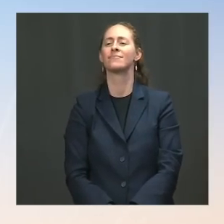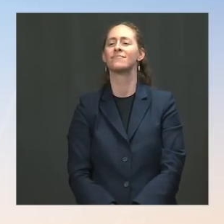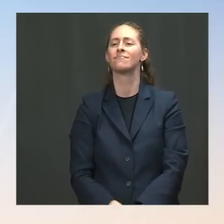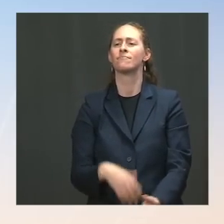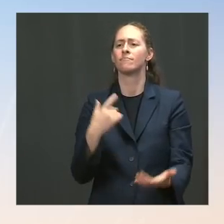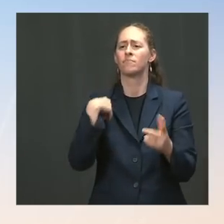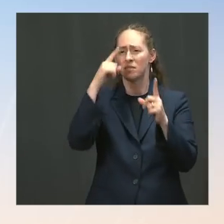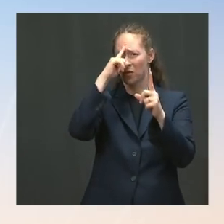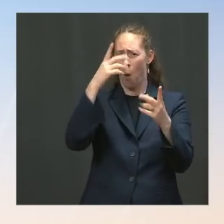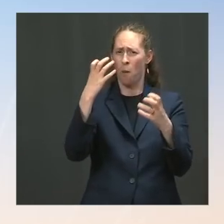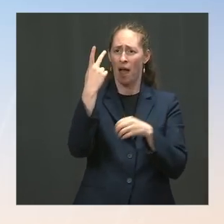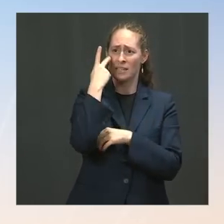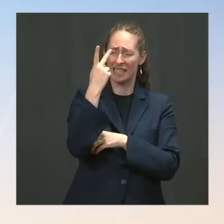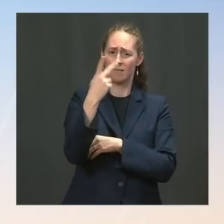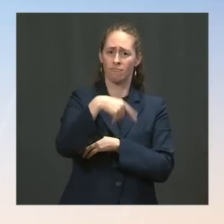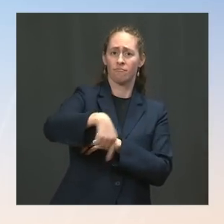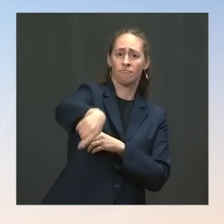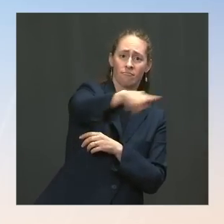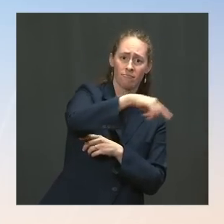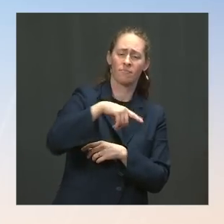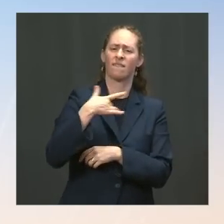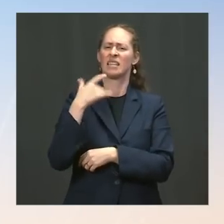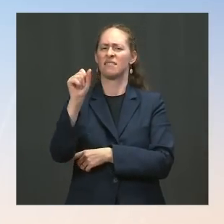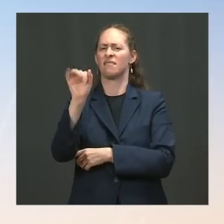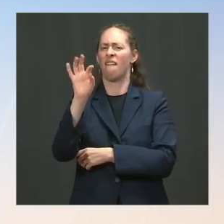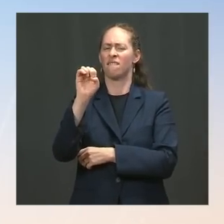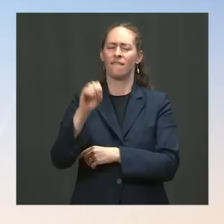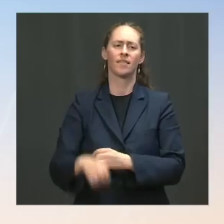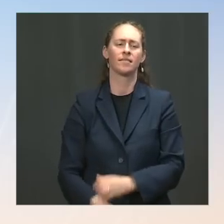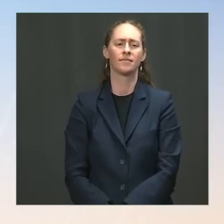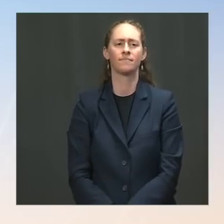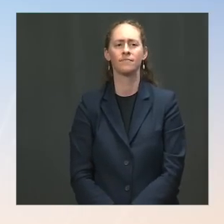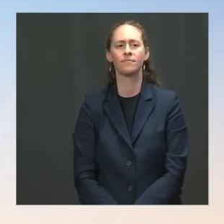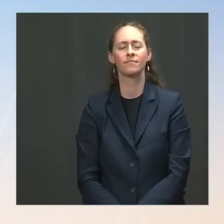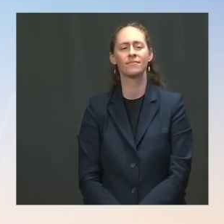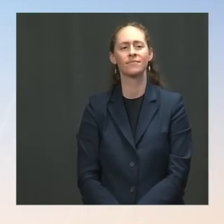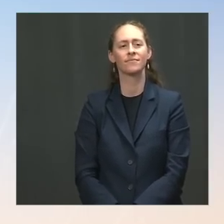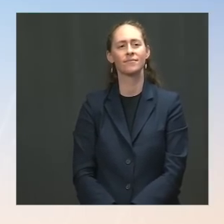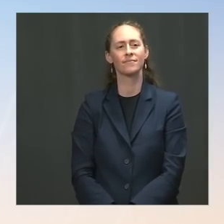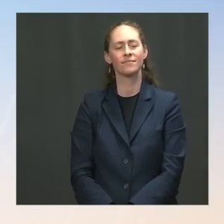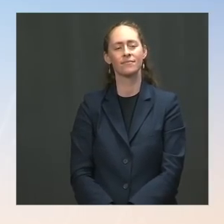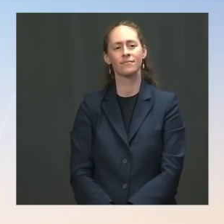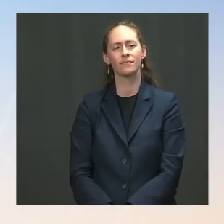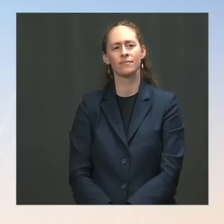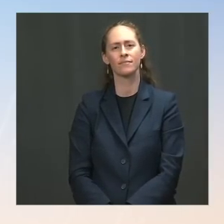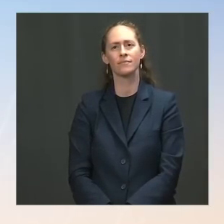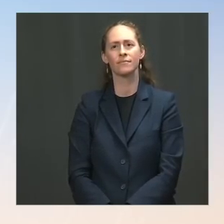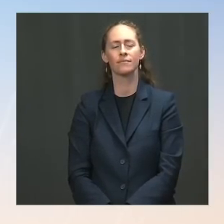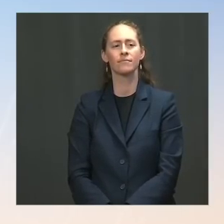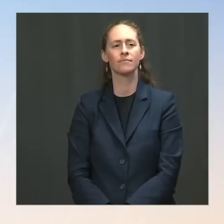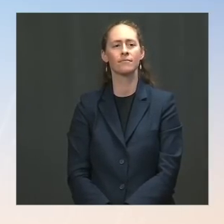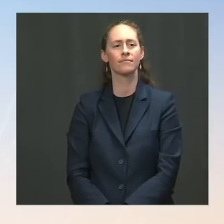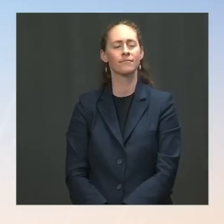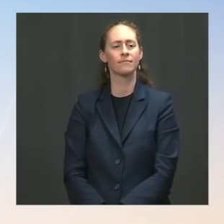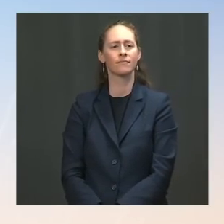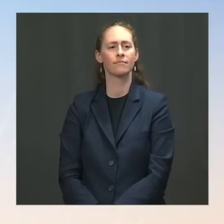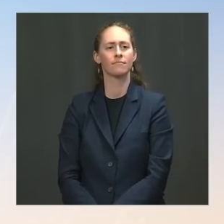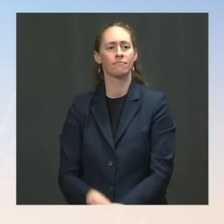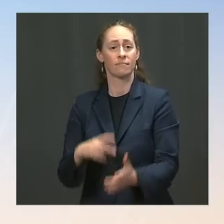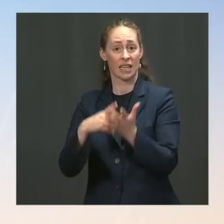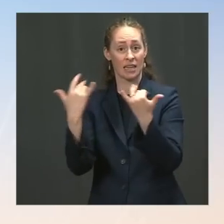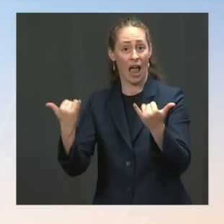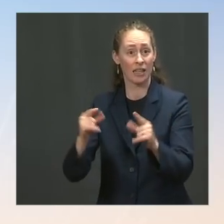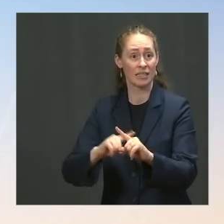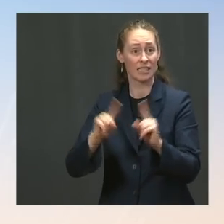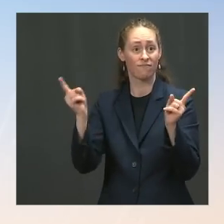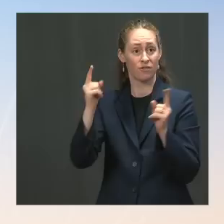safe. Kelly? Mr. Secretary, one of the big differences this time is that children are becoming infected more